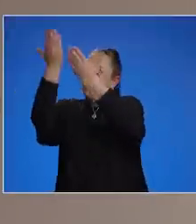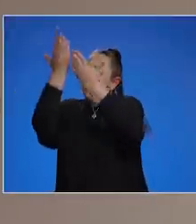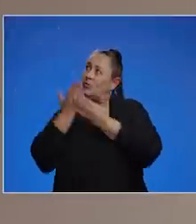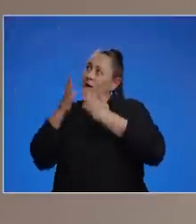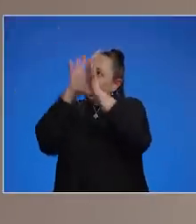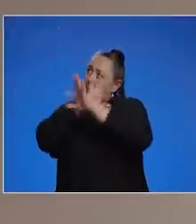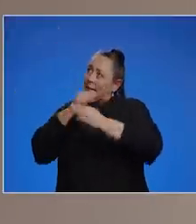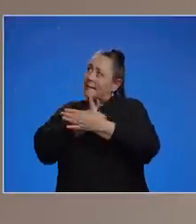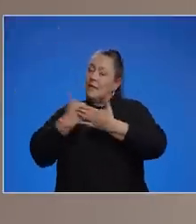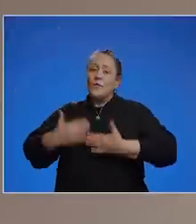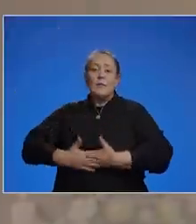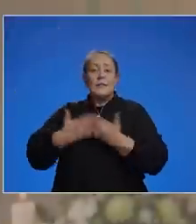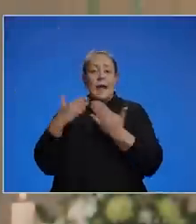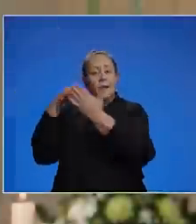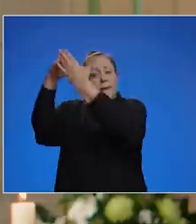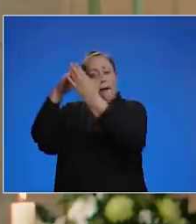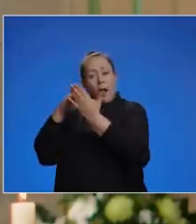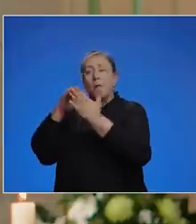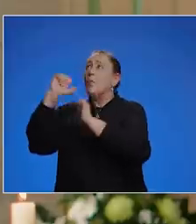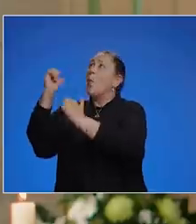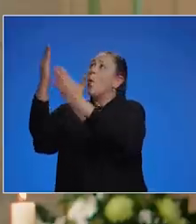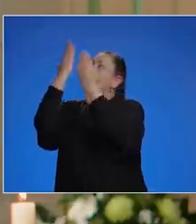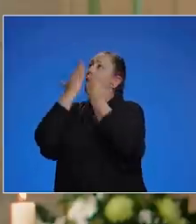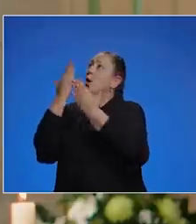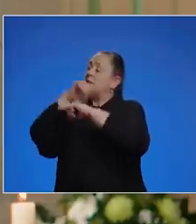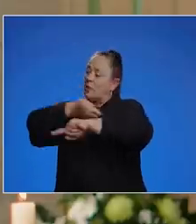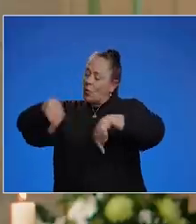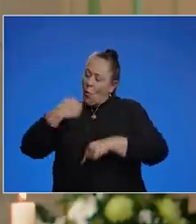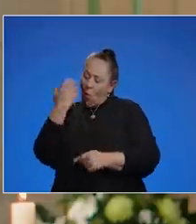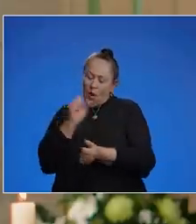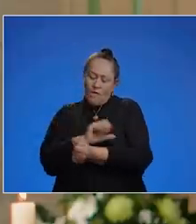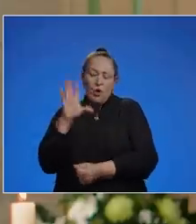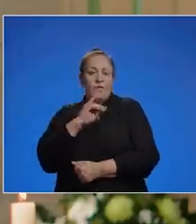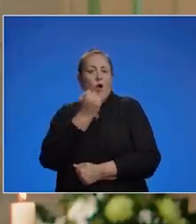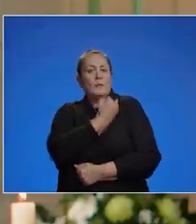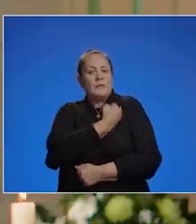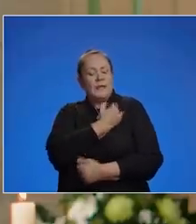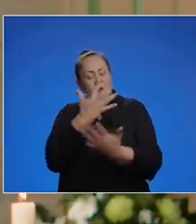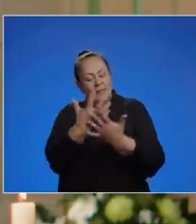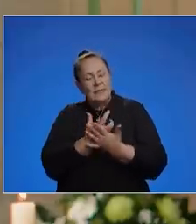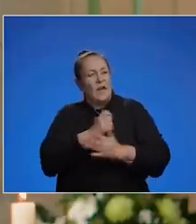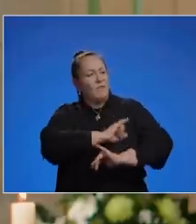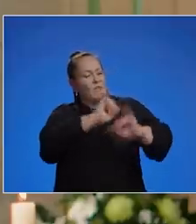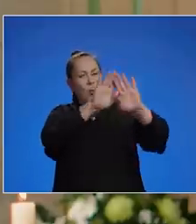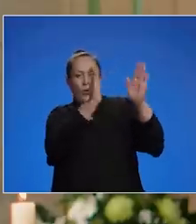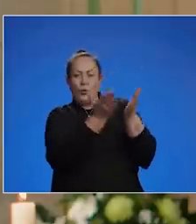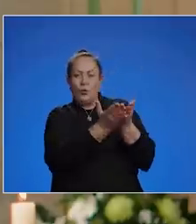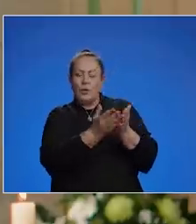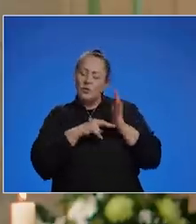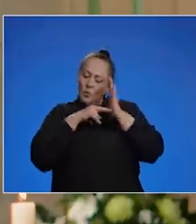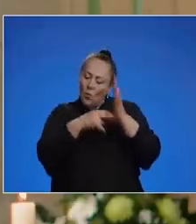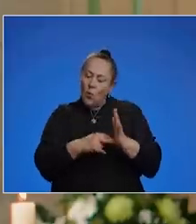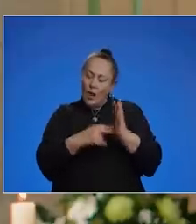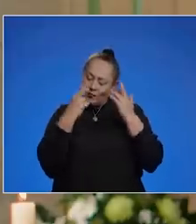Graciously grant peace in our days, that by the help of your mercy, we may be always free from sin and safe from all